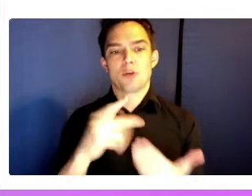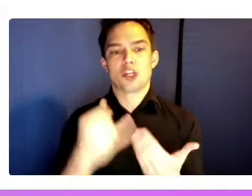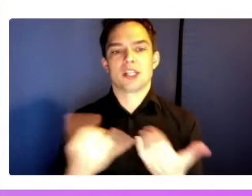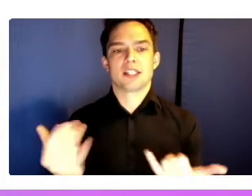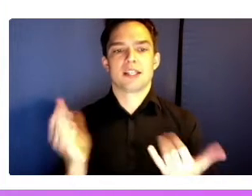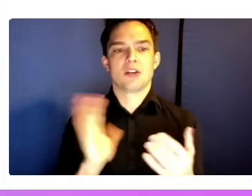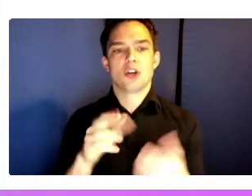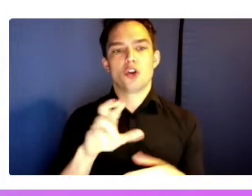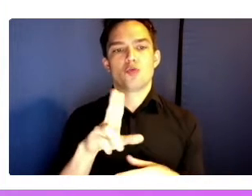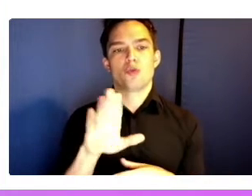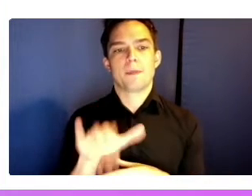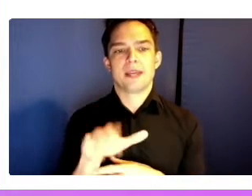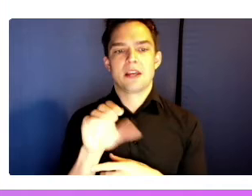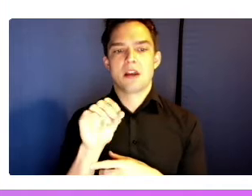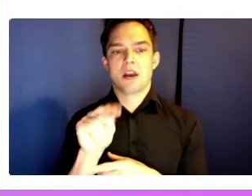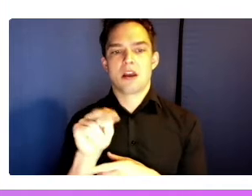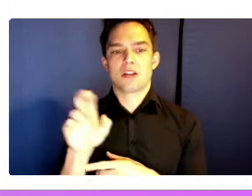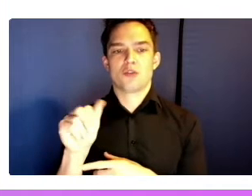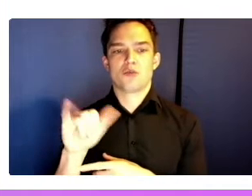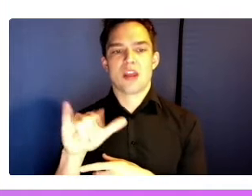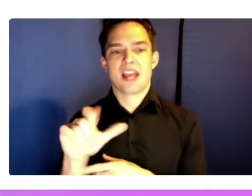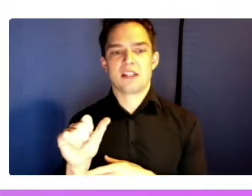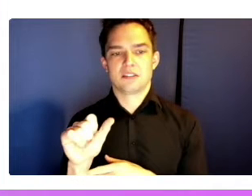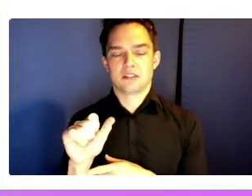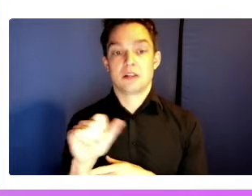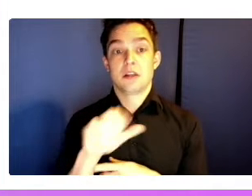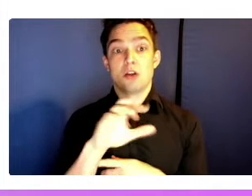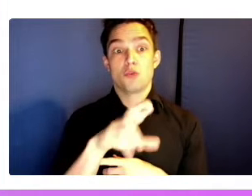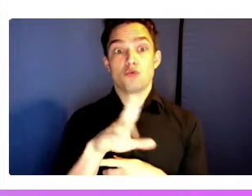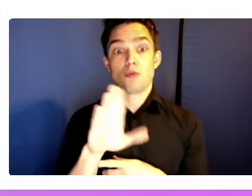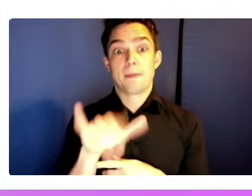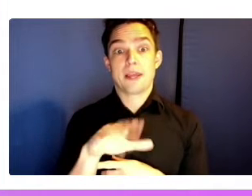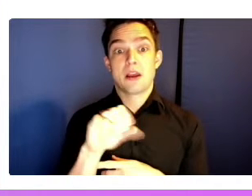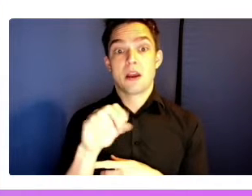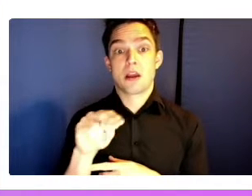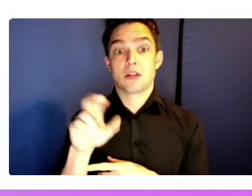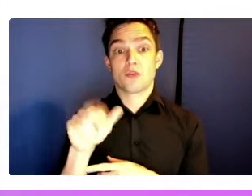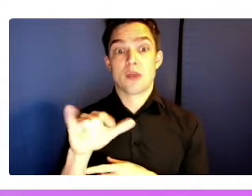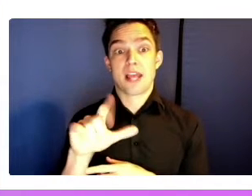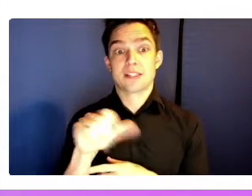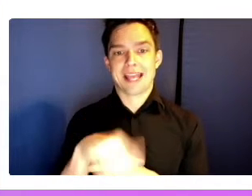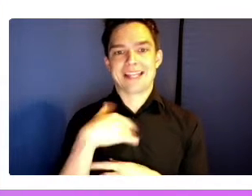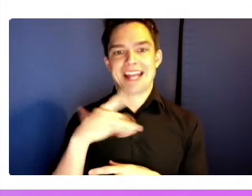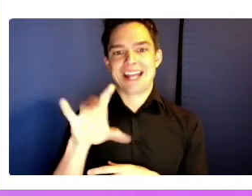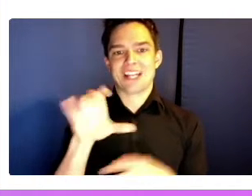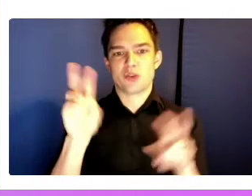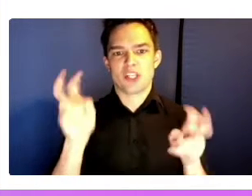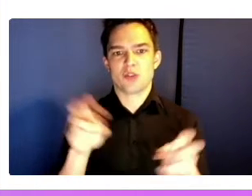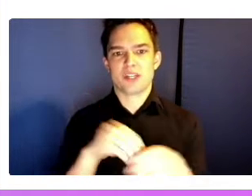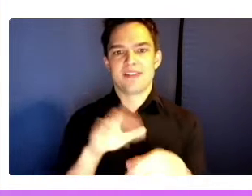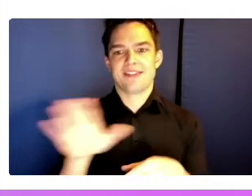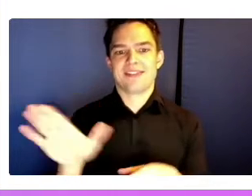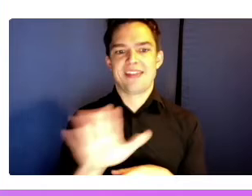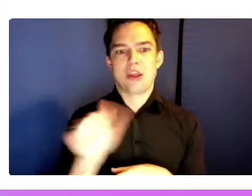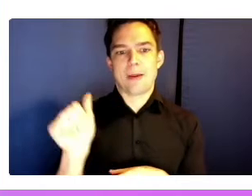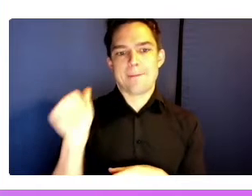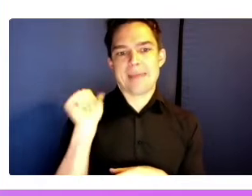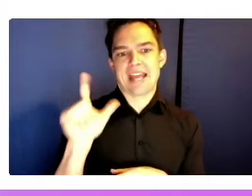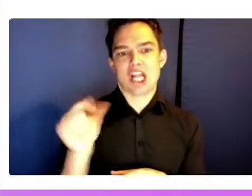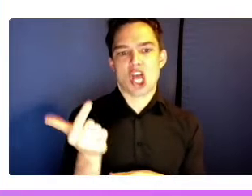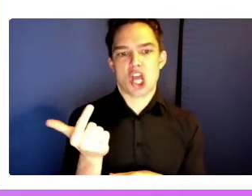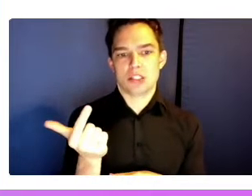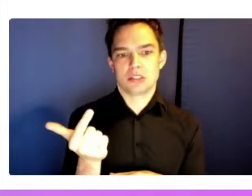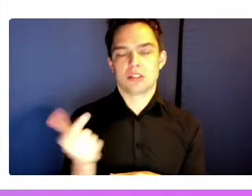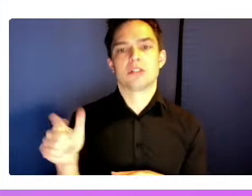Ruby on Rails. And Ruby on Rails was had 800 issues in their backlog. And they